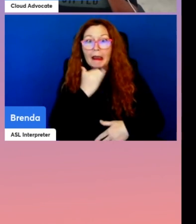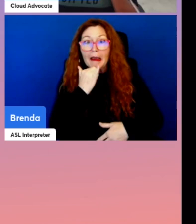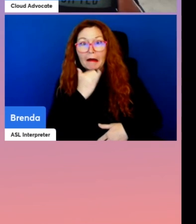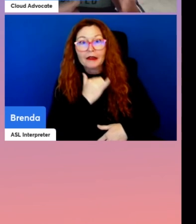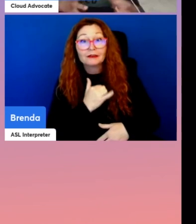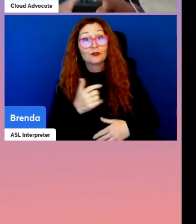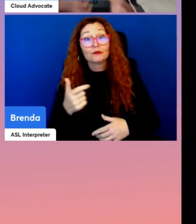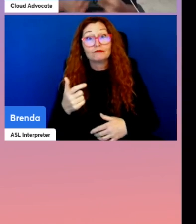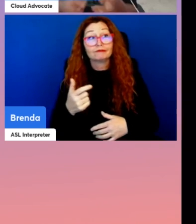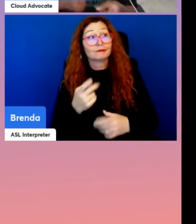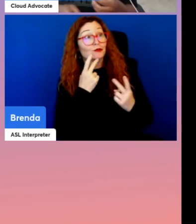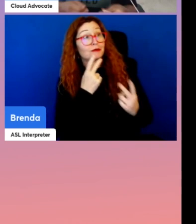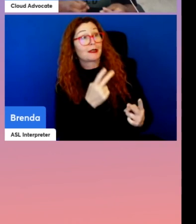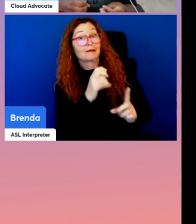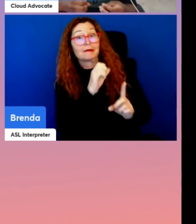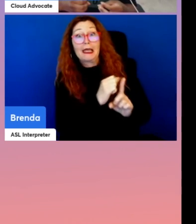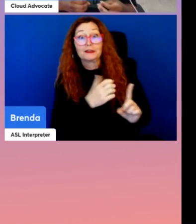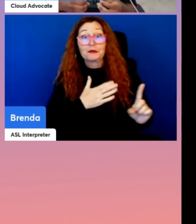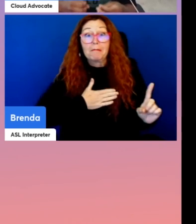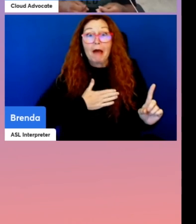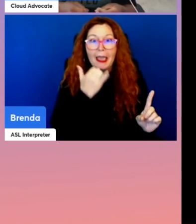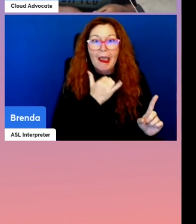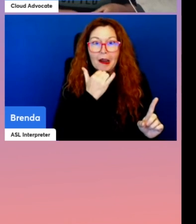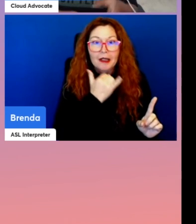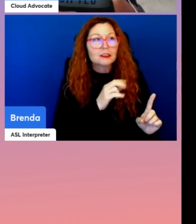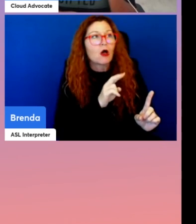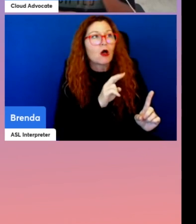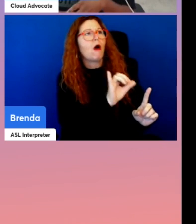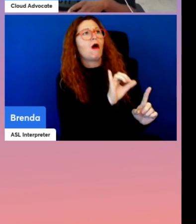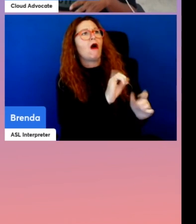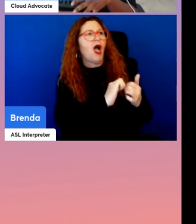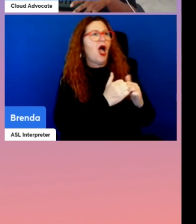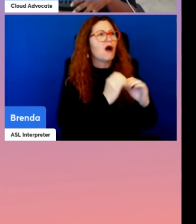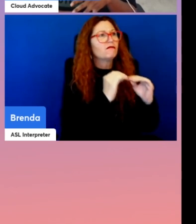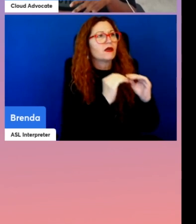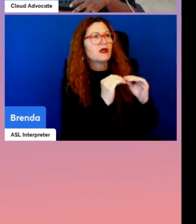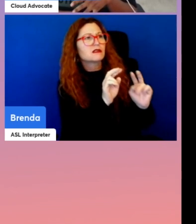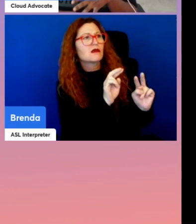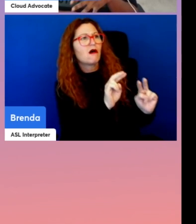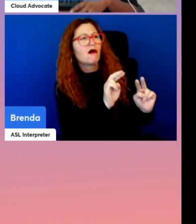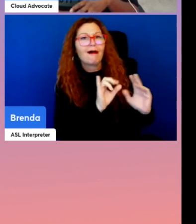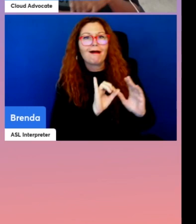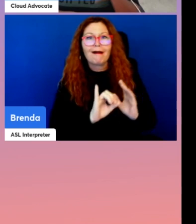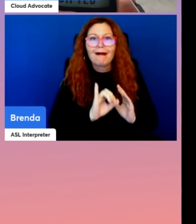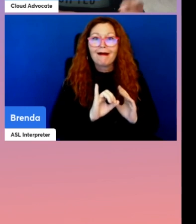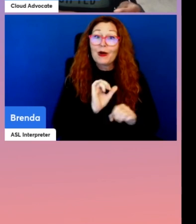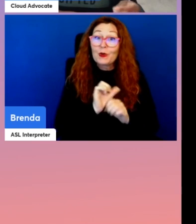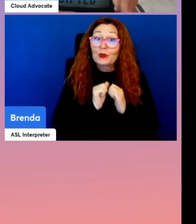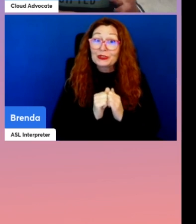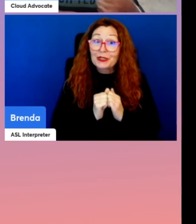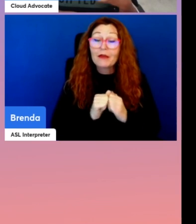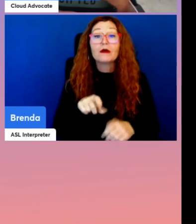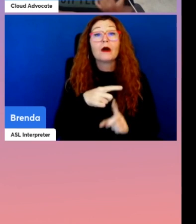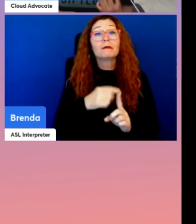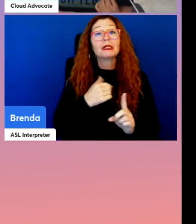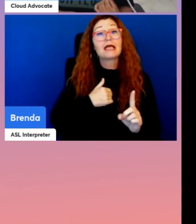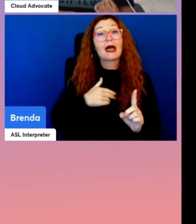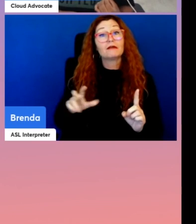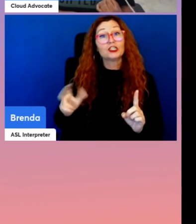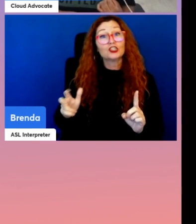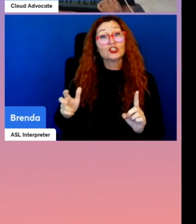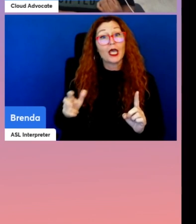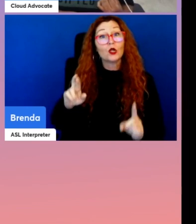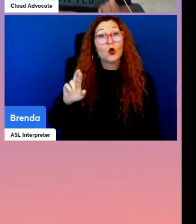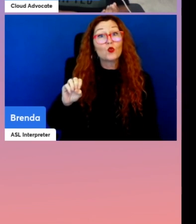errors, we'll work with each other to get it working. The other thing, you also get to use channel rewards on my Twitch